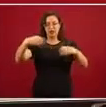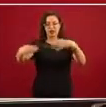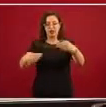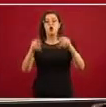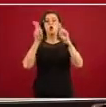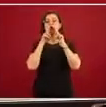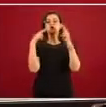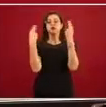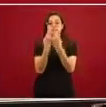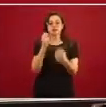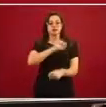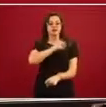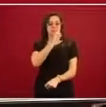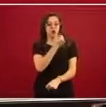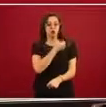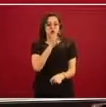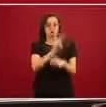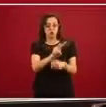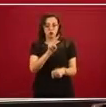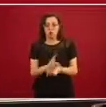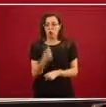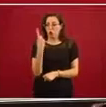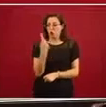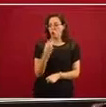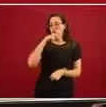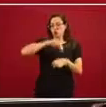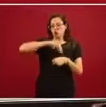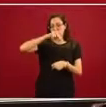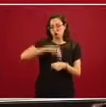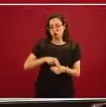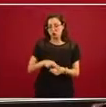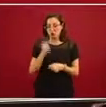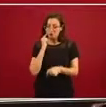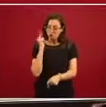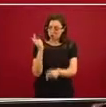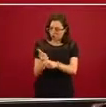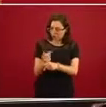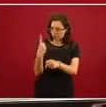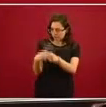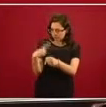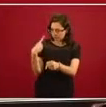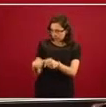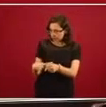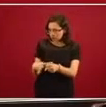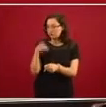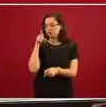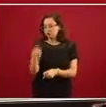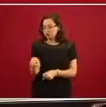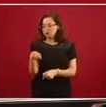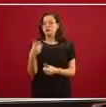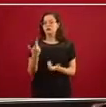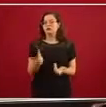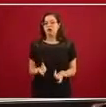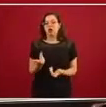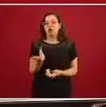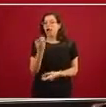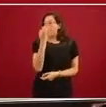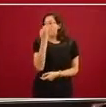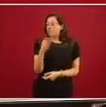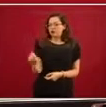Dr. Alomia just explained what are the specifics of the epidemiological vigilance system that we